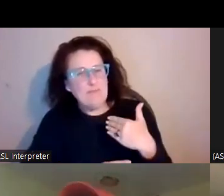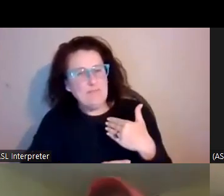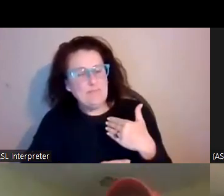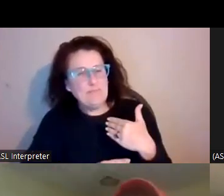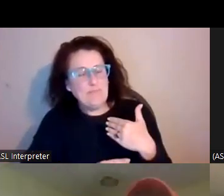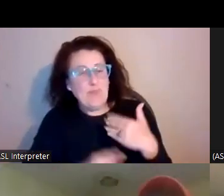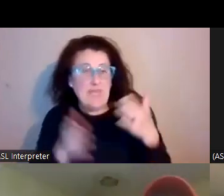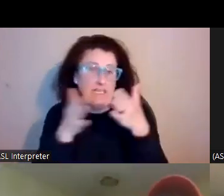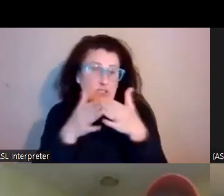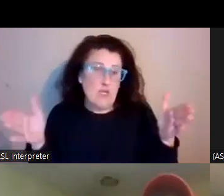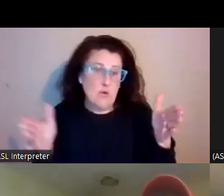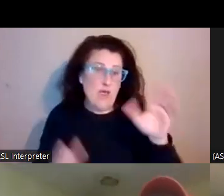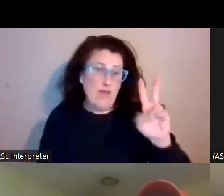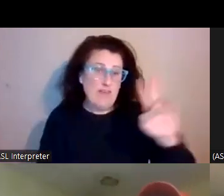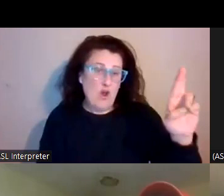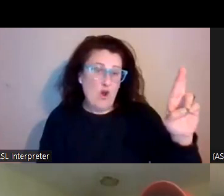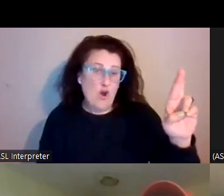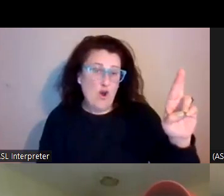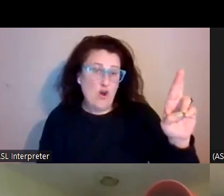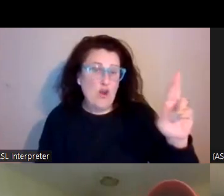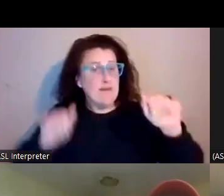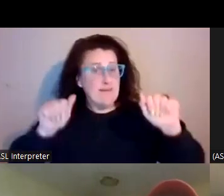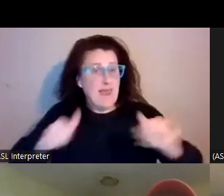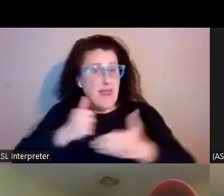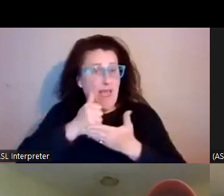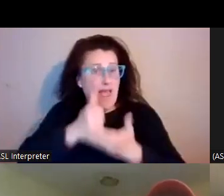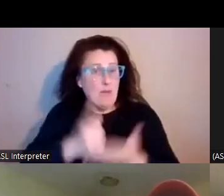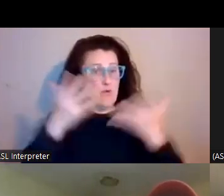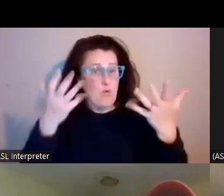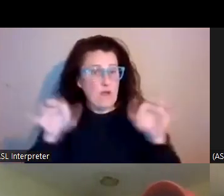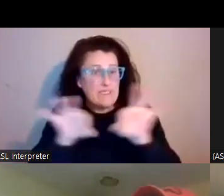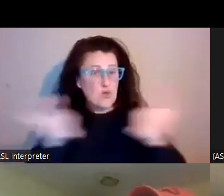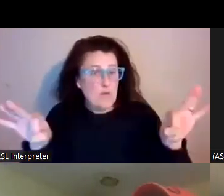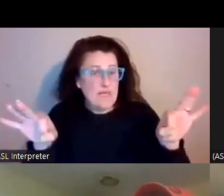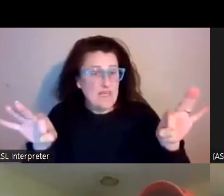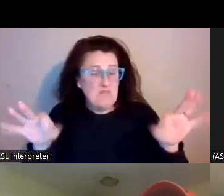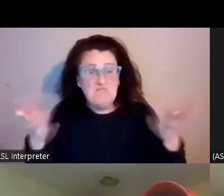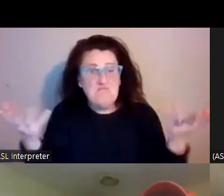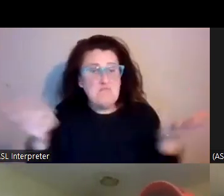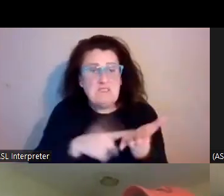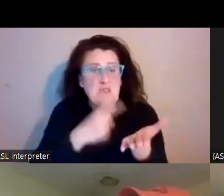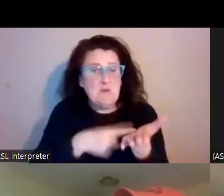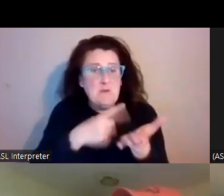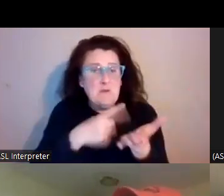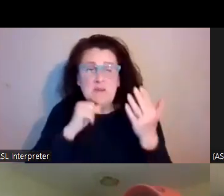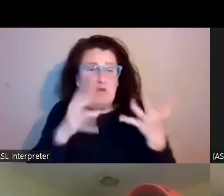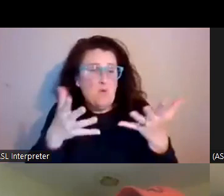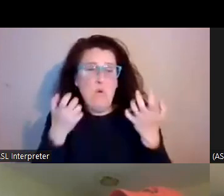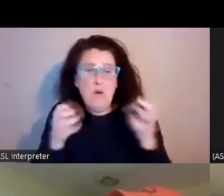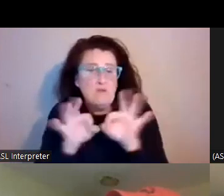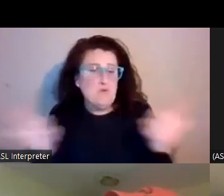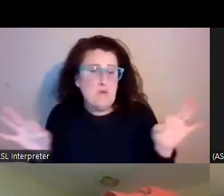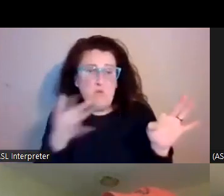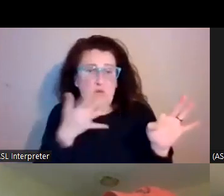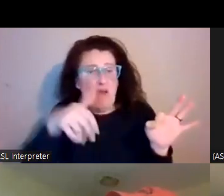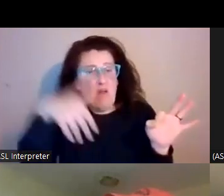general vocational rehabilitation, even though they can help folks who want a degree, they often are helping folks who aren't interested in that pathway.